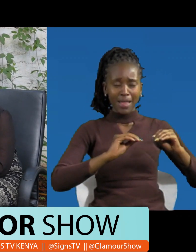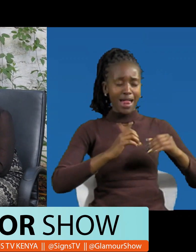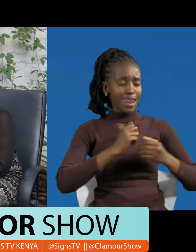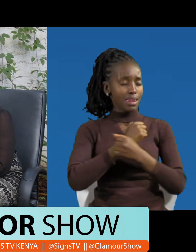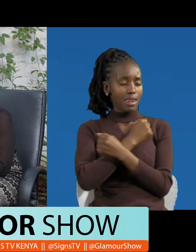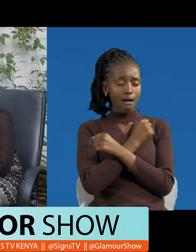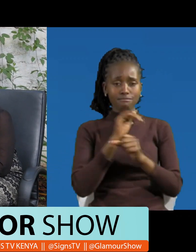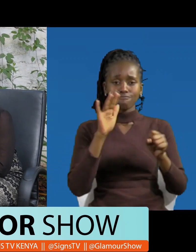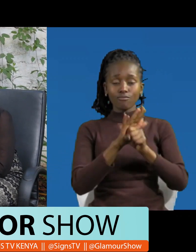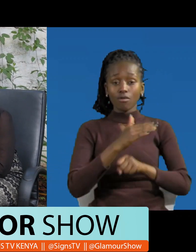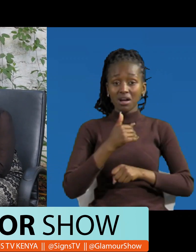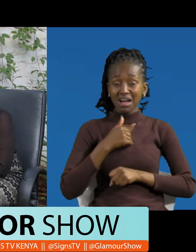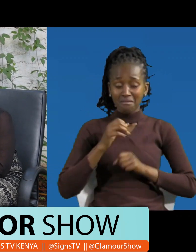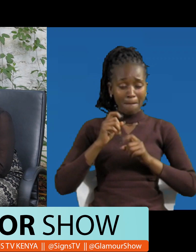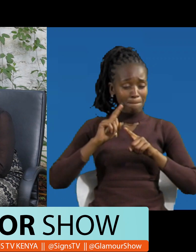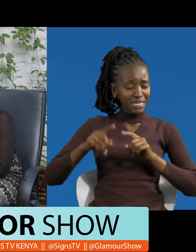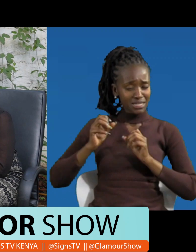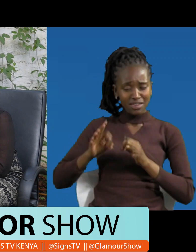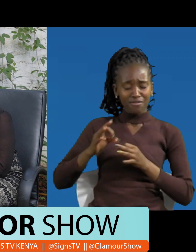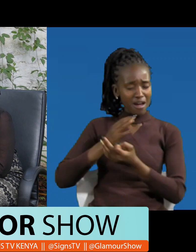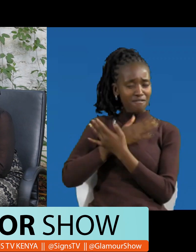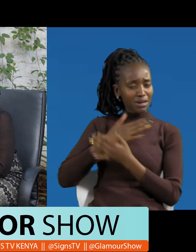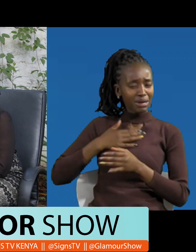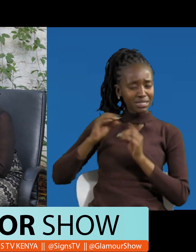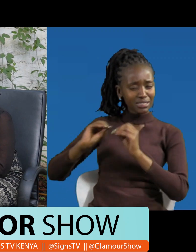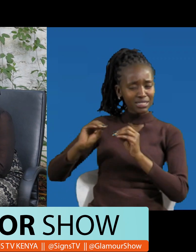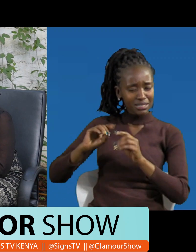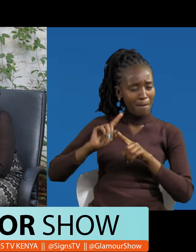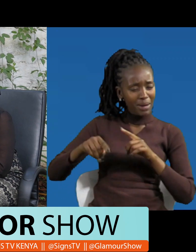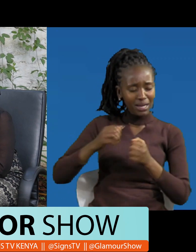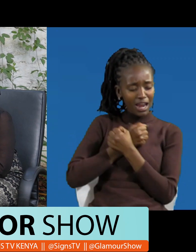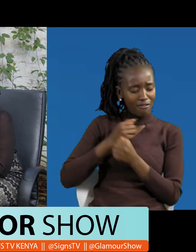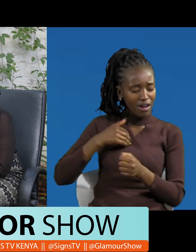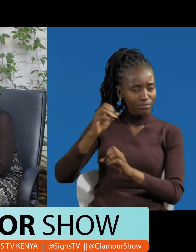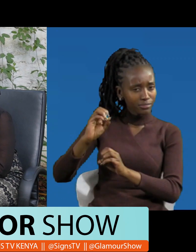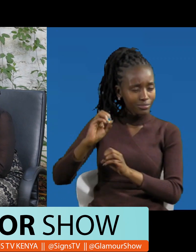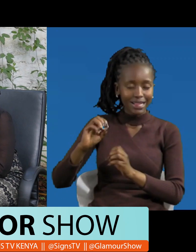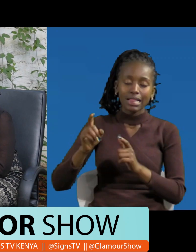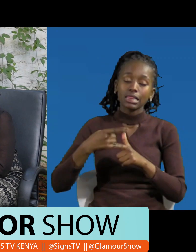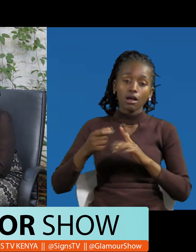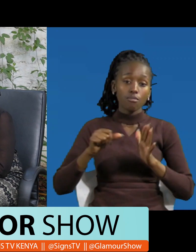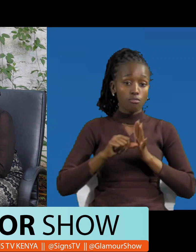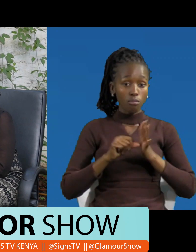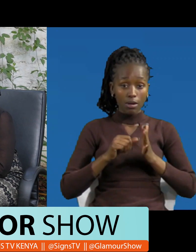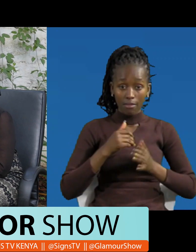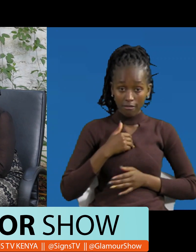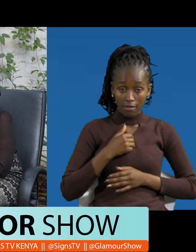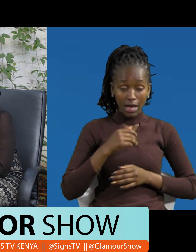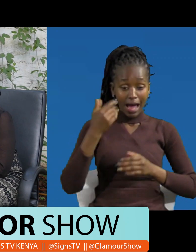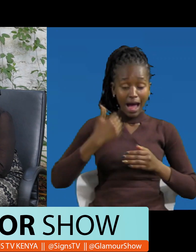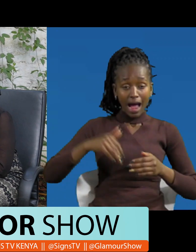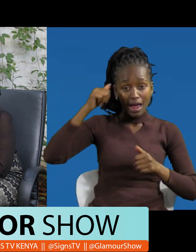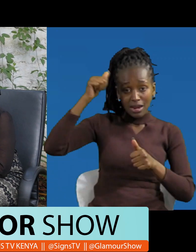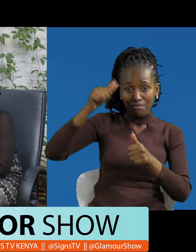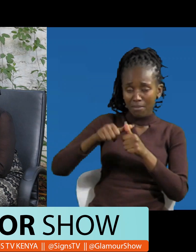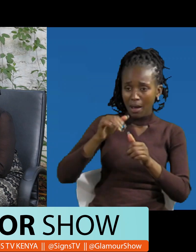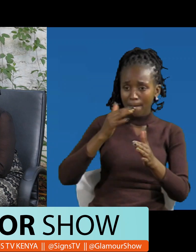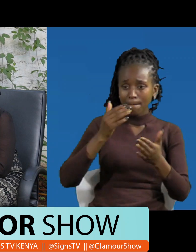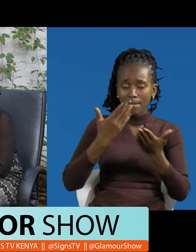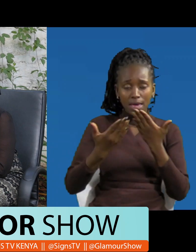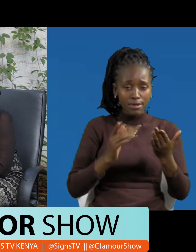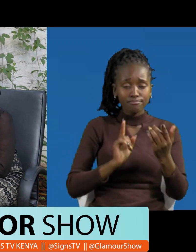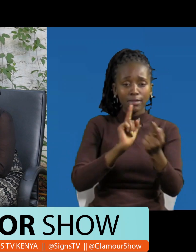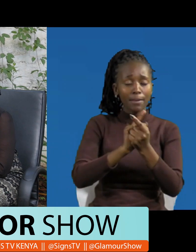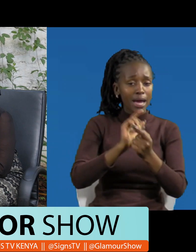felt like if she was not doing it out of love, because sometimes I could get a client and the client wants this hairstyle. For instance, I was not